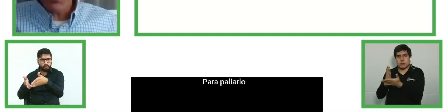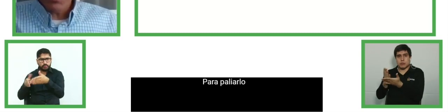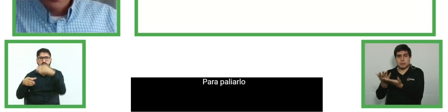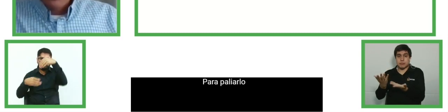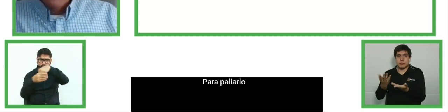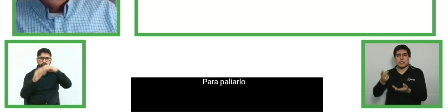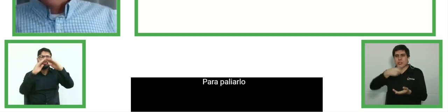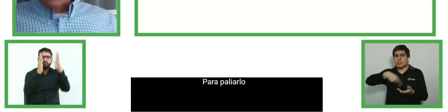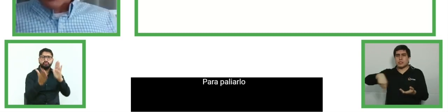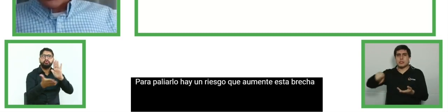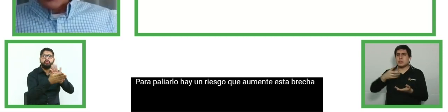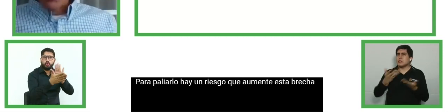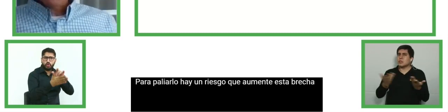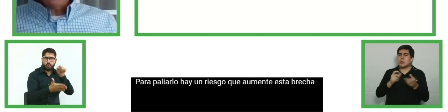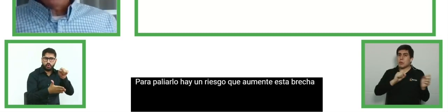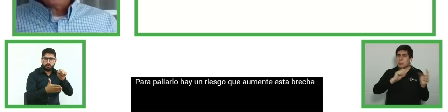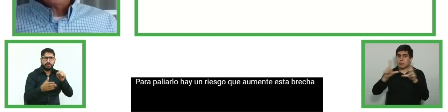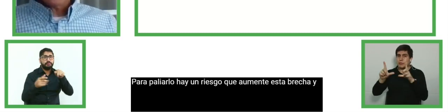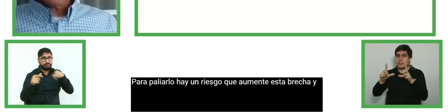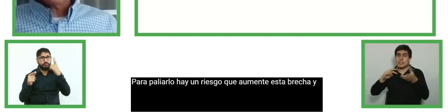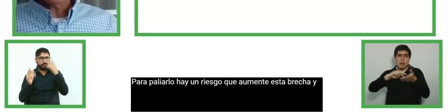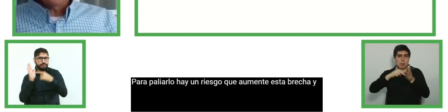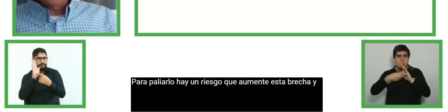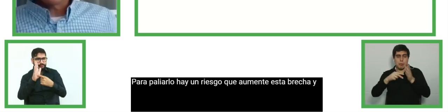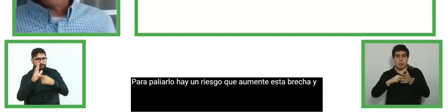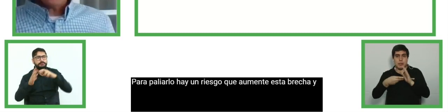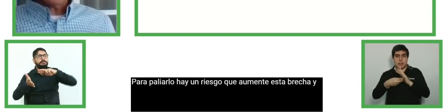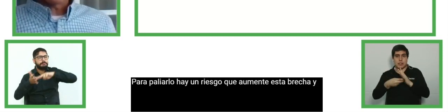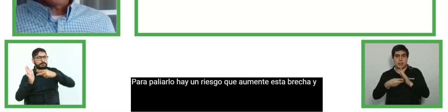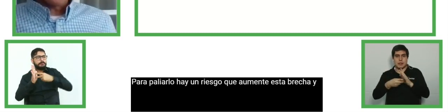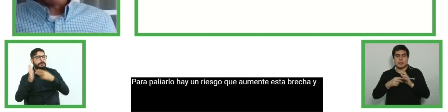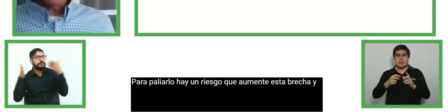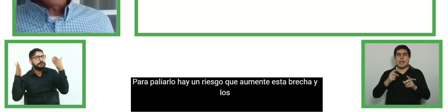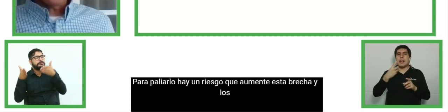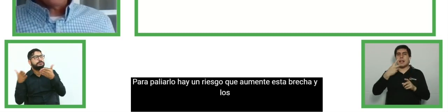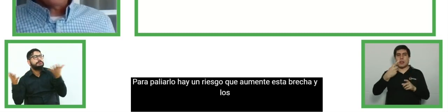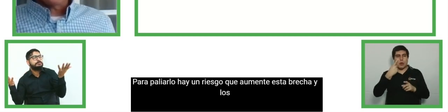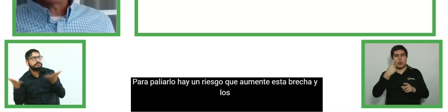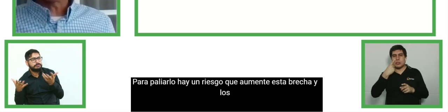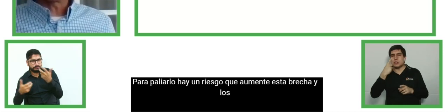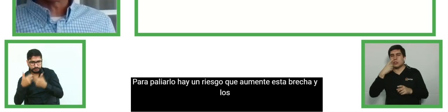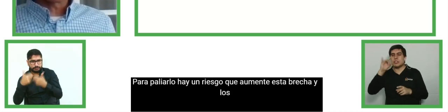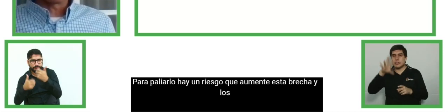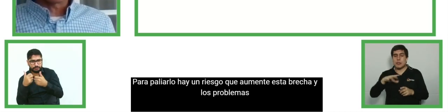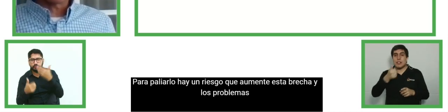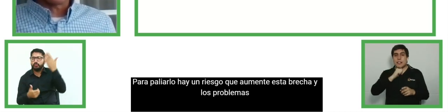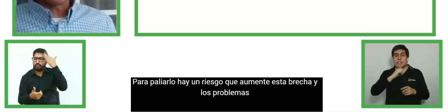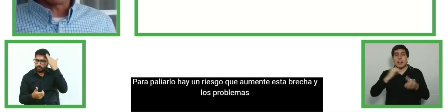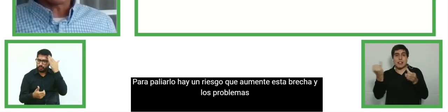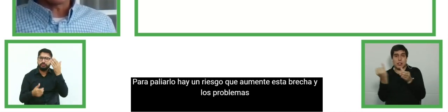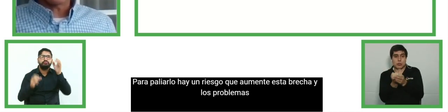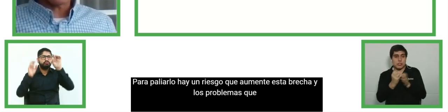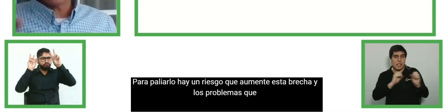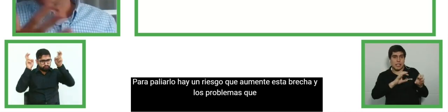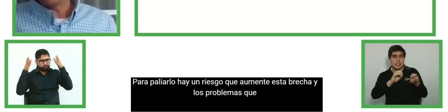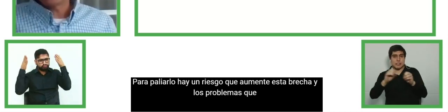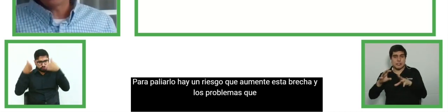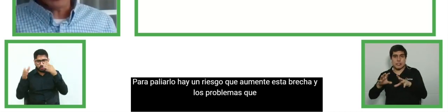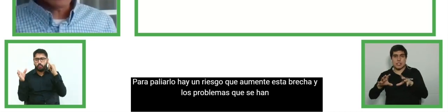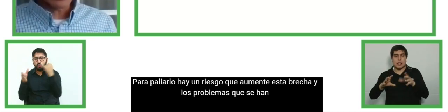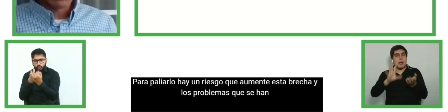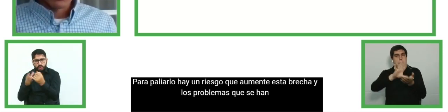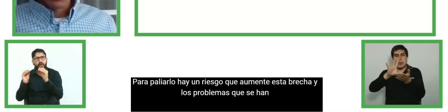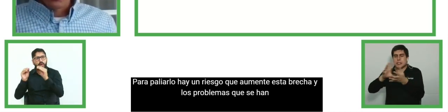Then the problems that we have been detecting, lack of inclusion in education in different